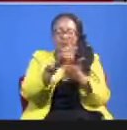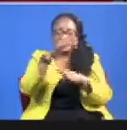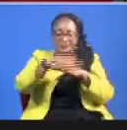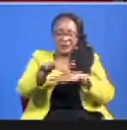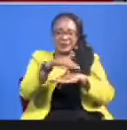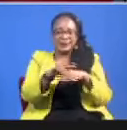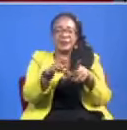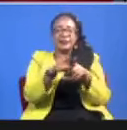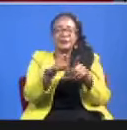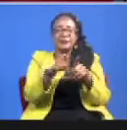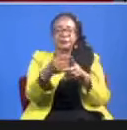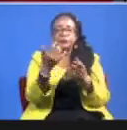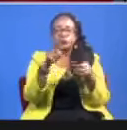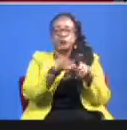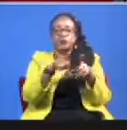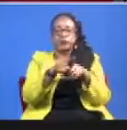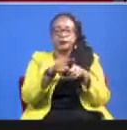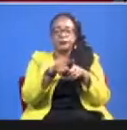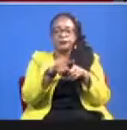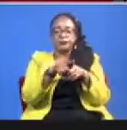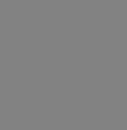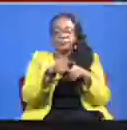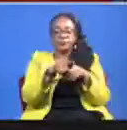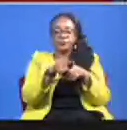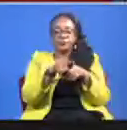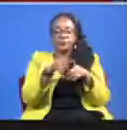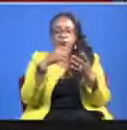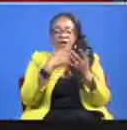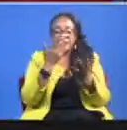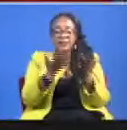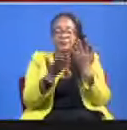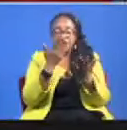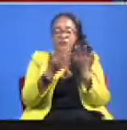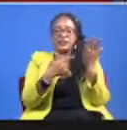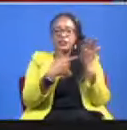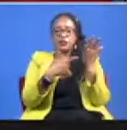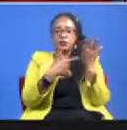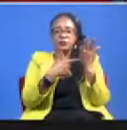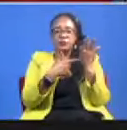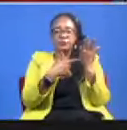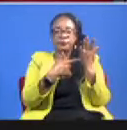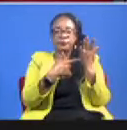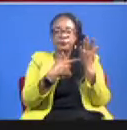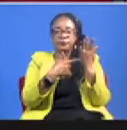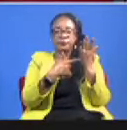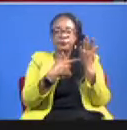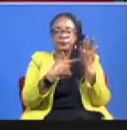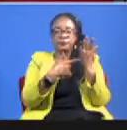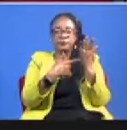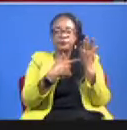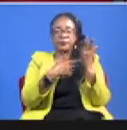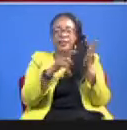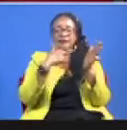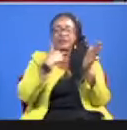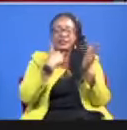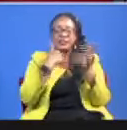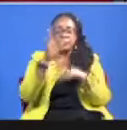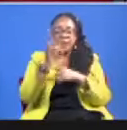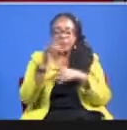should say, how do we make sure that there are transparency assessments? That's one. And two, that the assessment of the technical